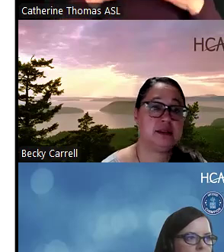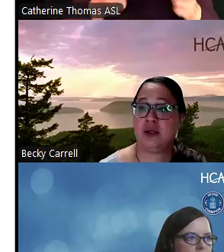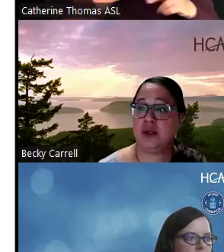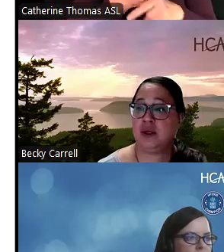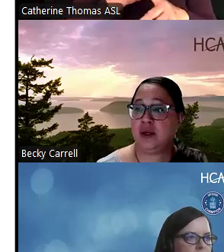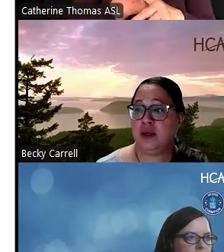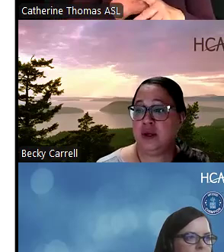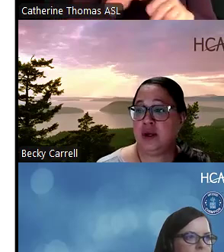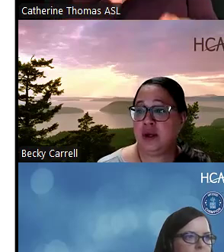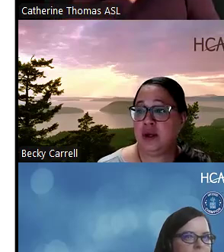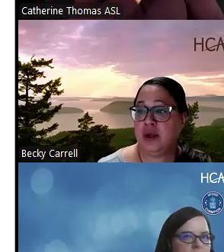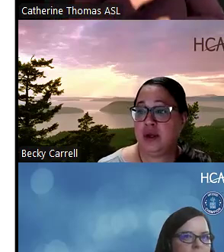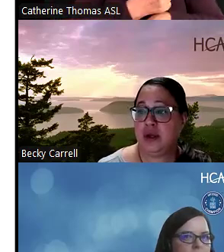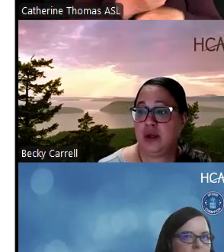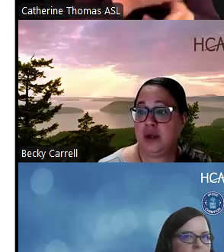clients.